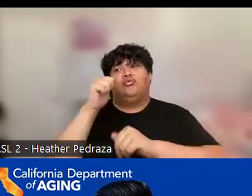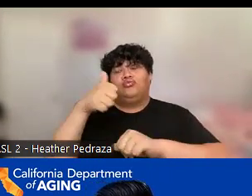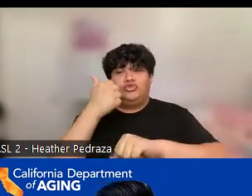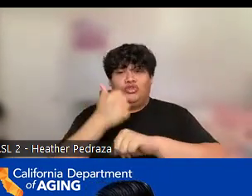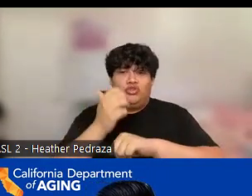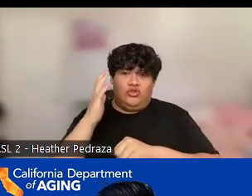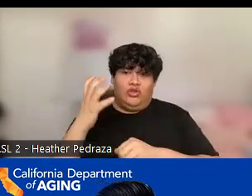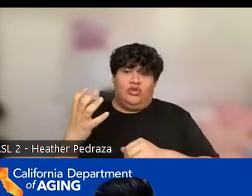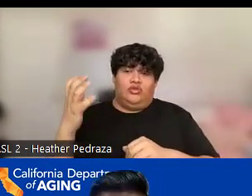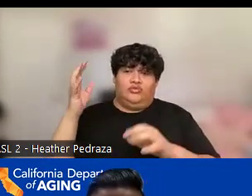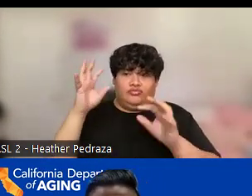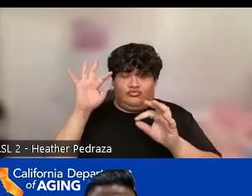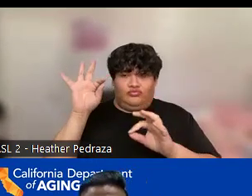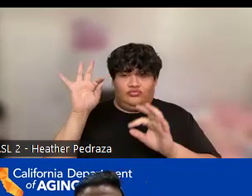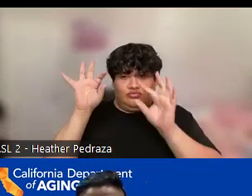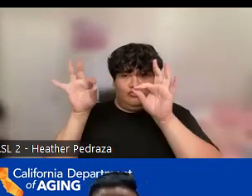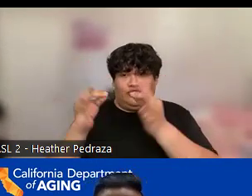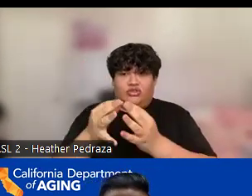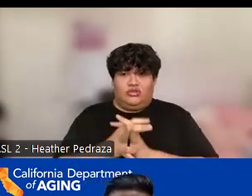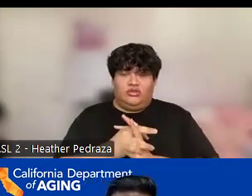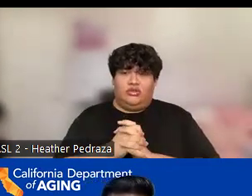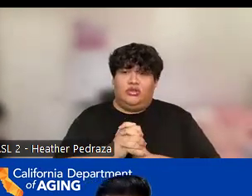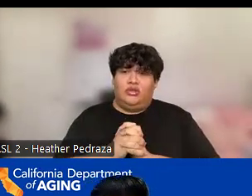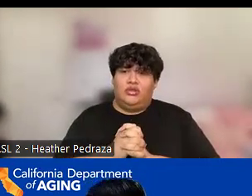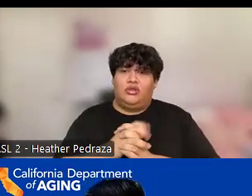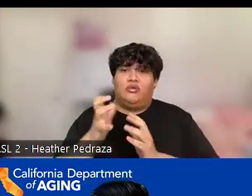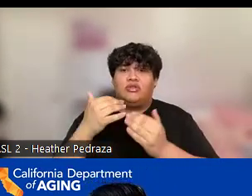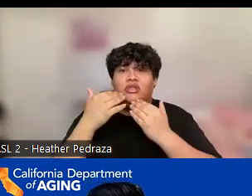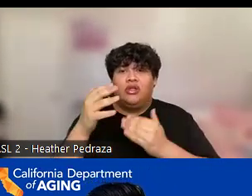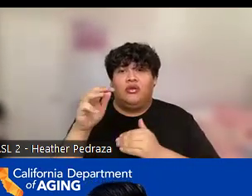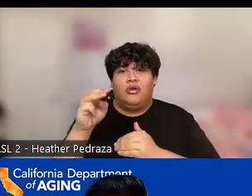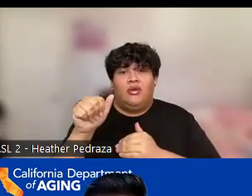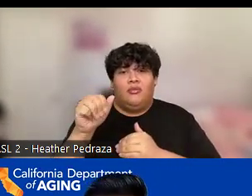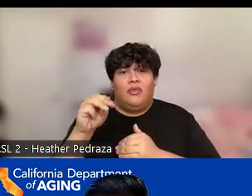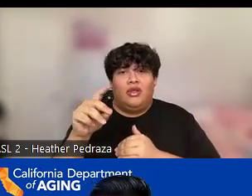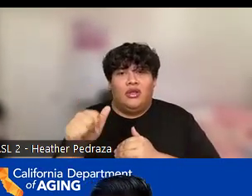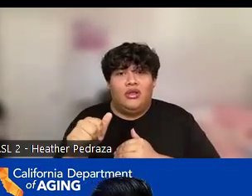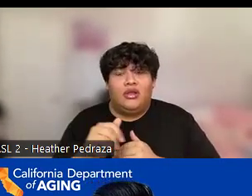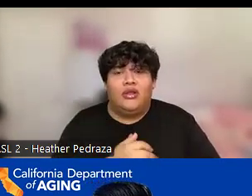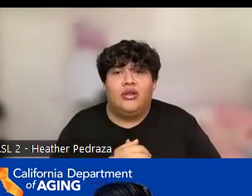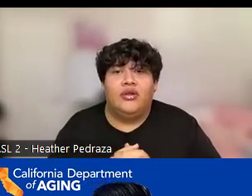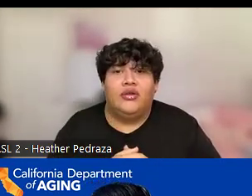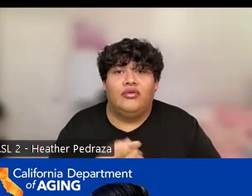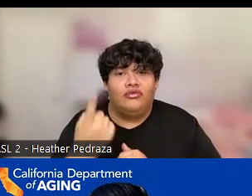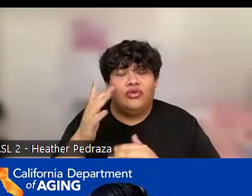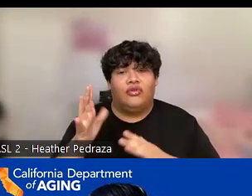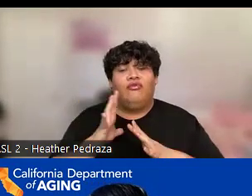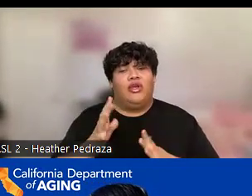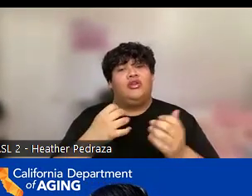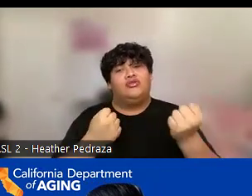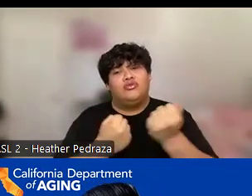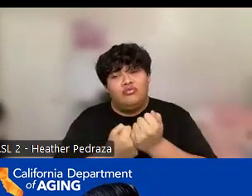And lastly, before I turn it over to Miranda, I want to thank our MPA Foundation partners for their funding support and their continued partnership